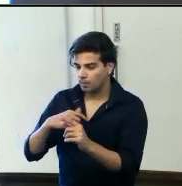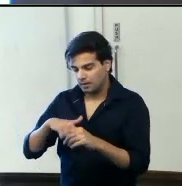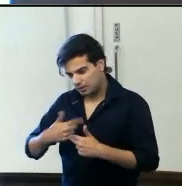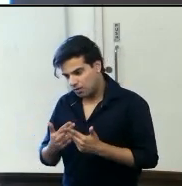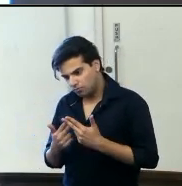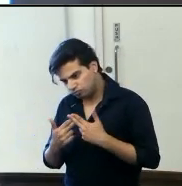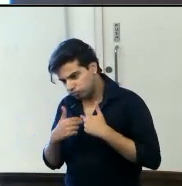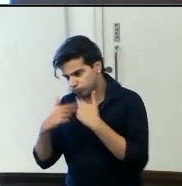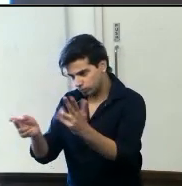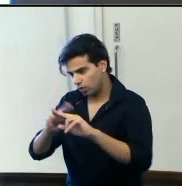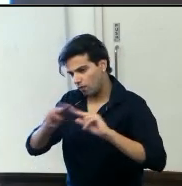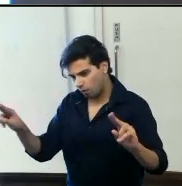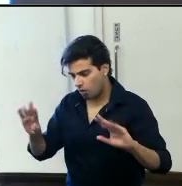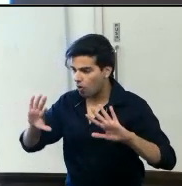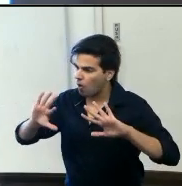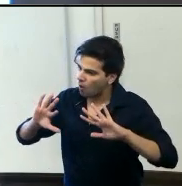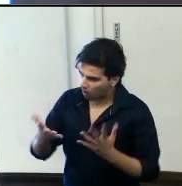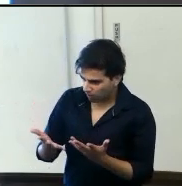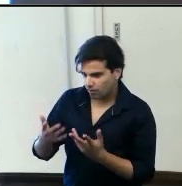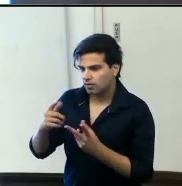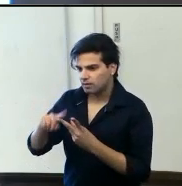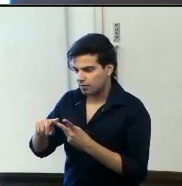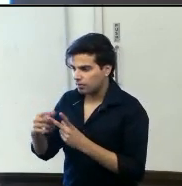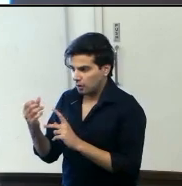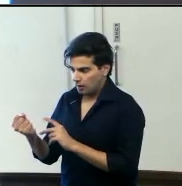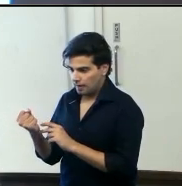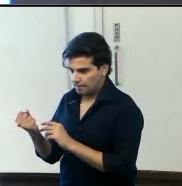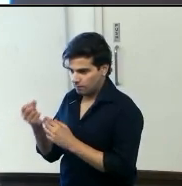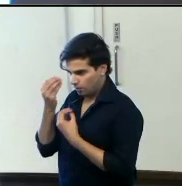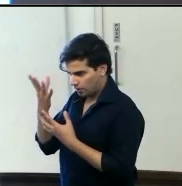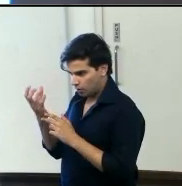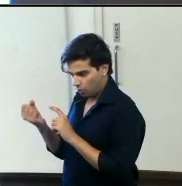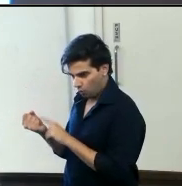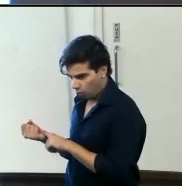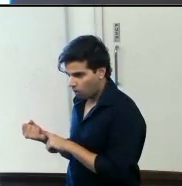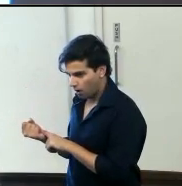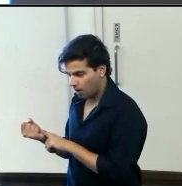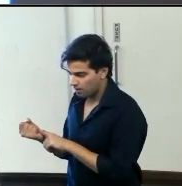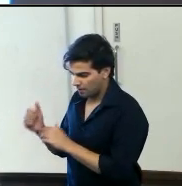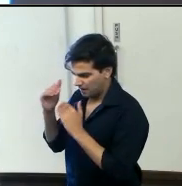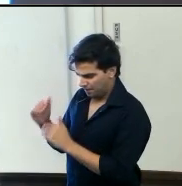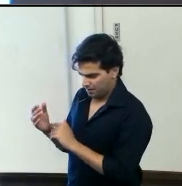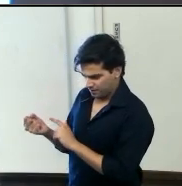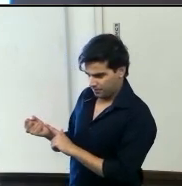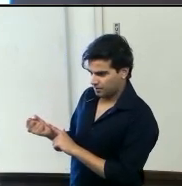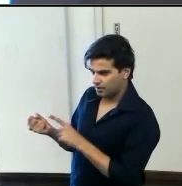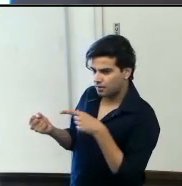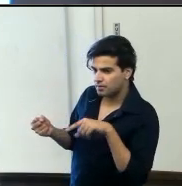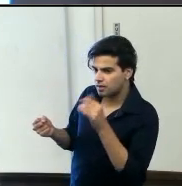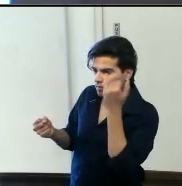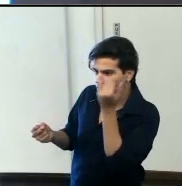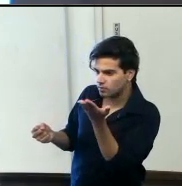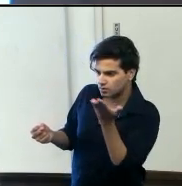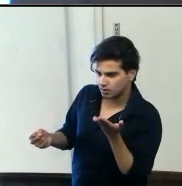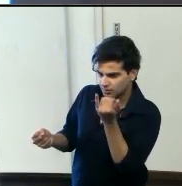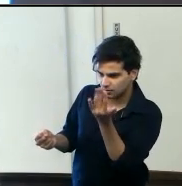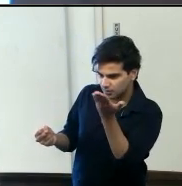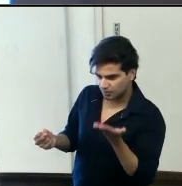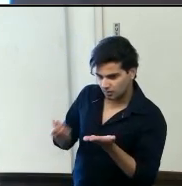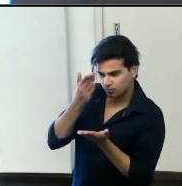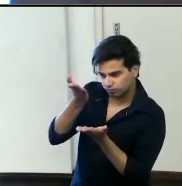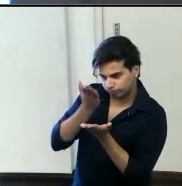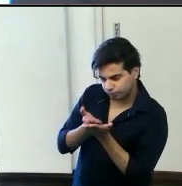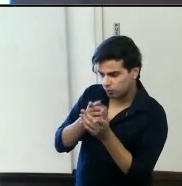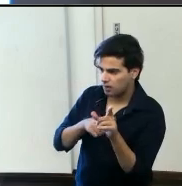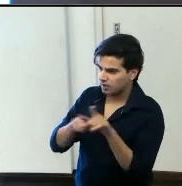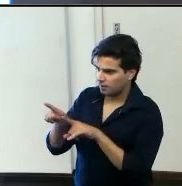story, or I can withhold information at a certain level so that it becomes a suggestive narration. Like for